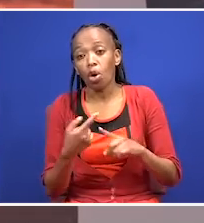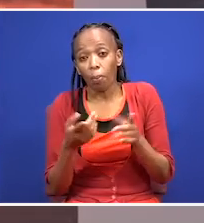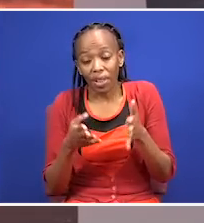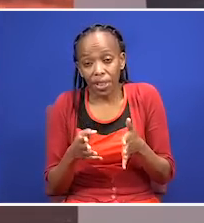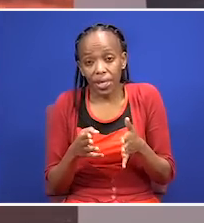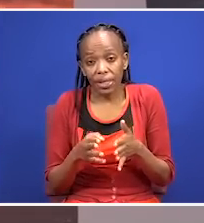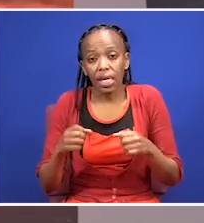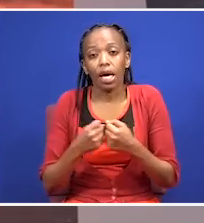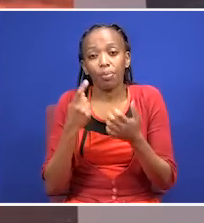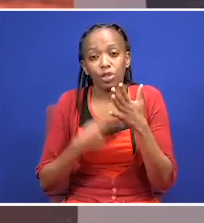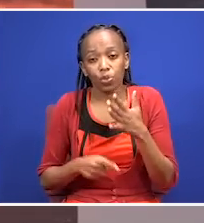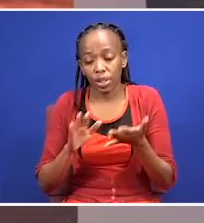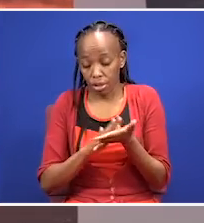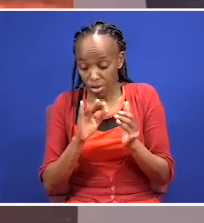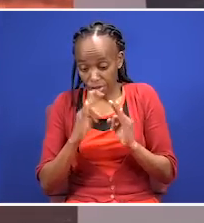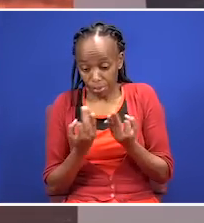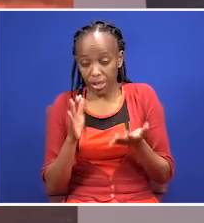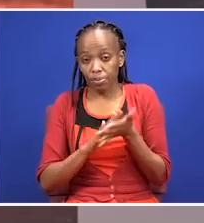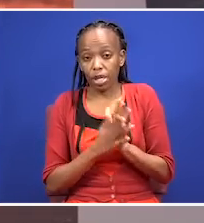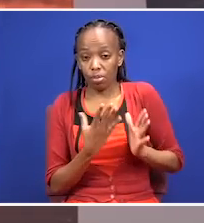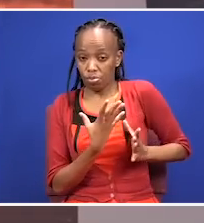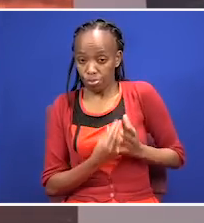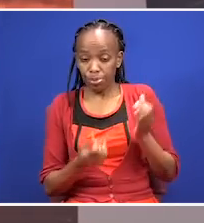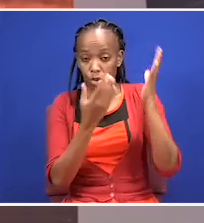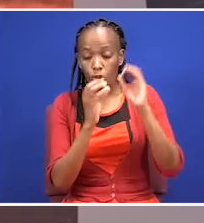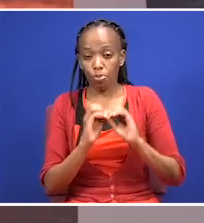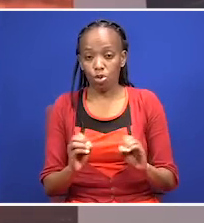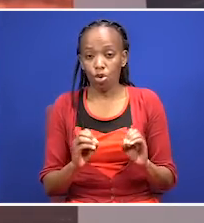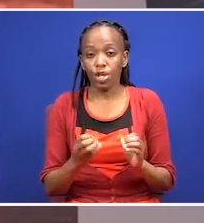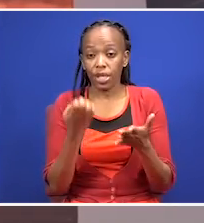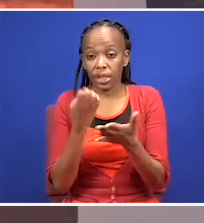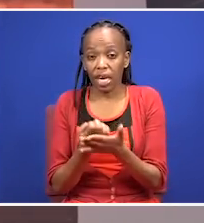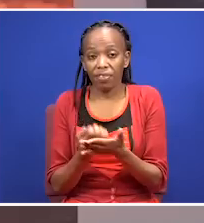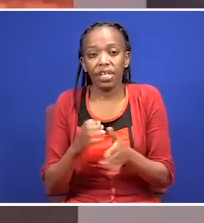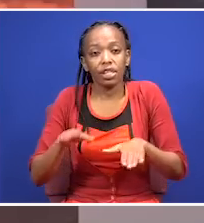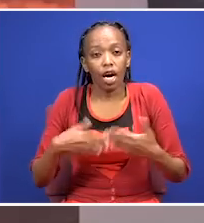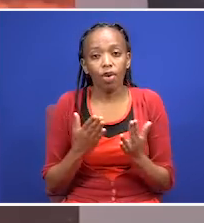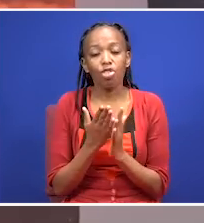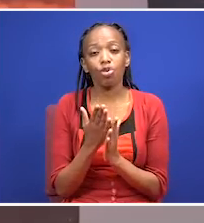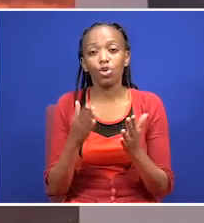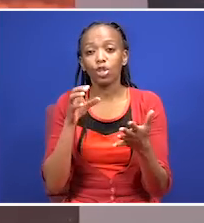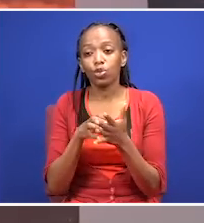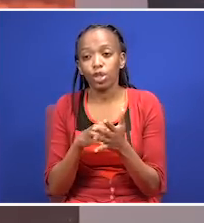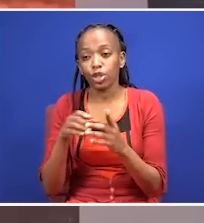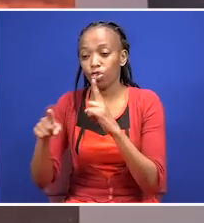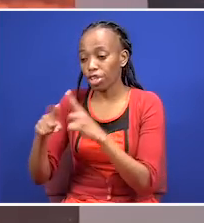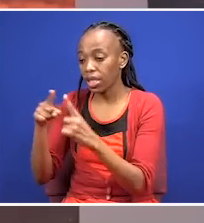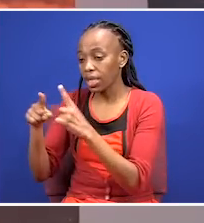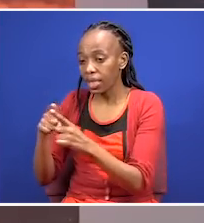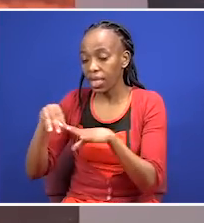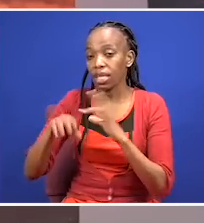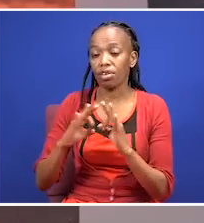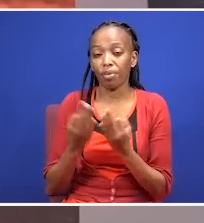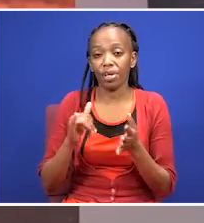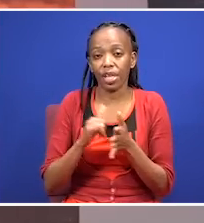this results to despair and hopelessness and this is evidenced by cases of homicide that is on the rise in